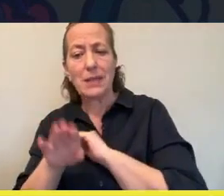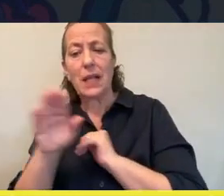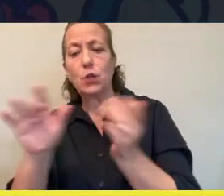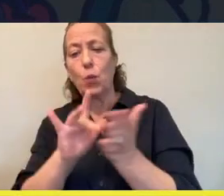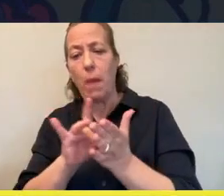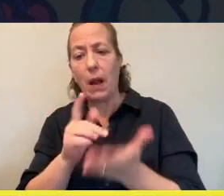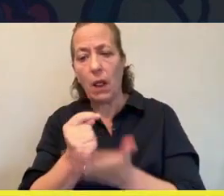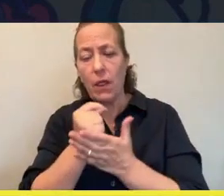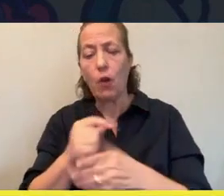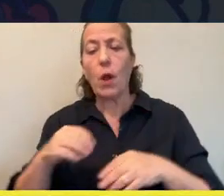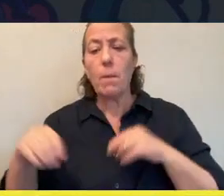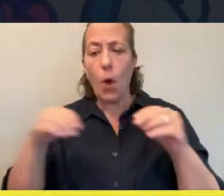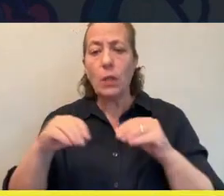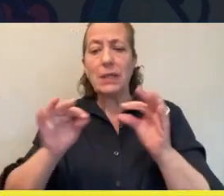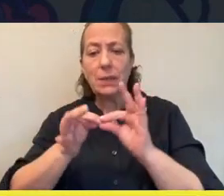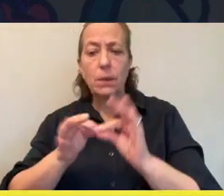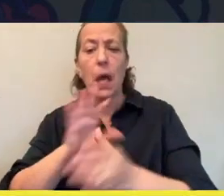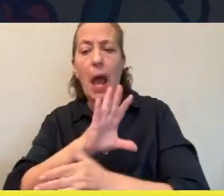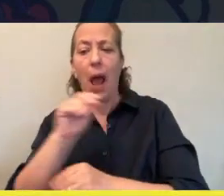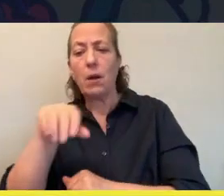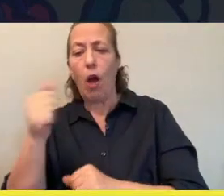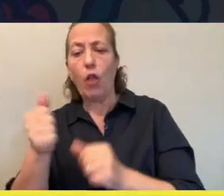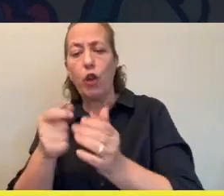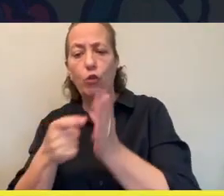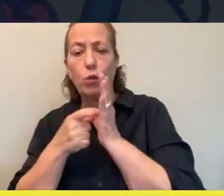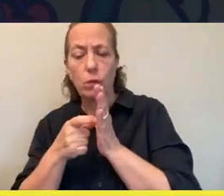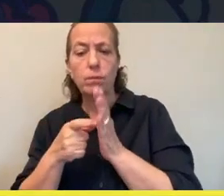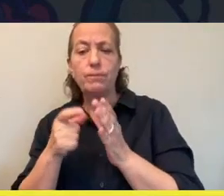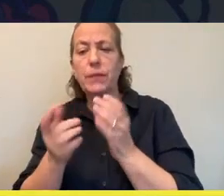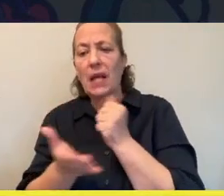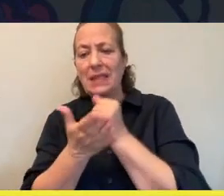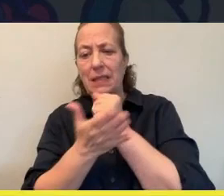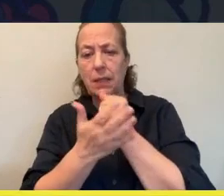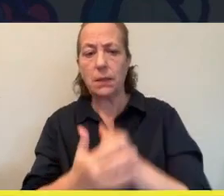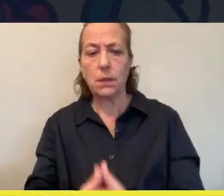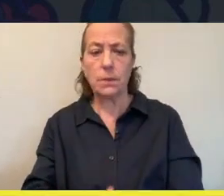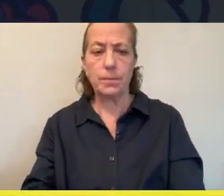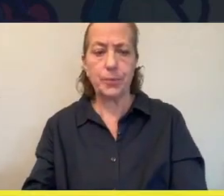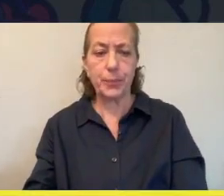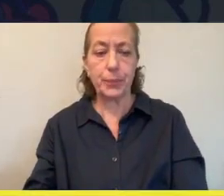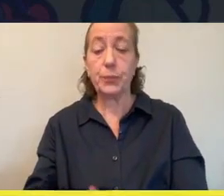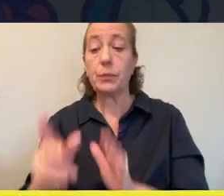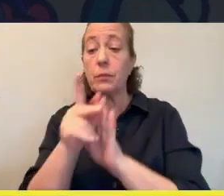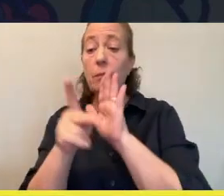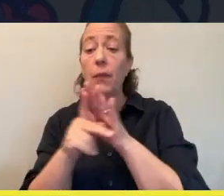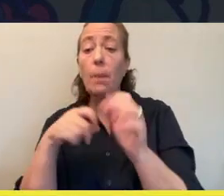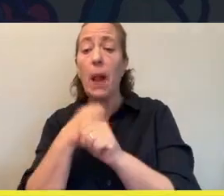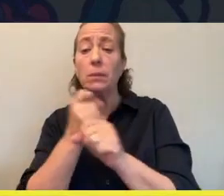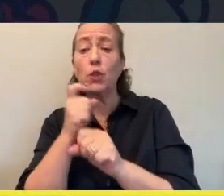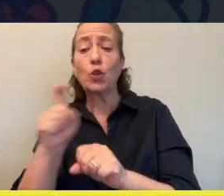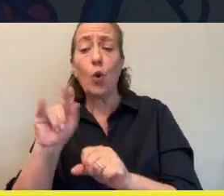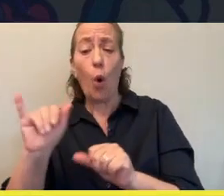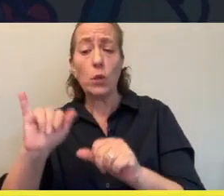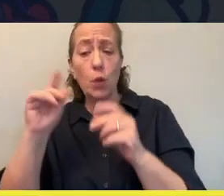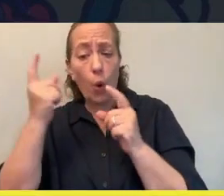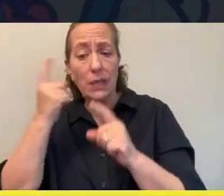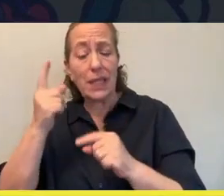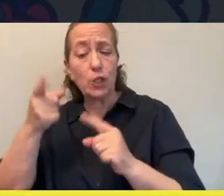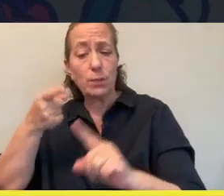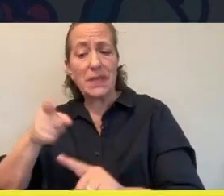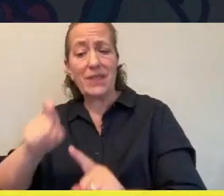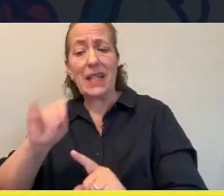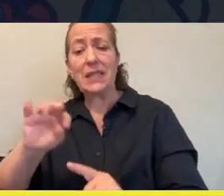aids, interpreters, and other required care assistance. Policymakers should also consider the specific needs of disabled